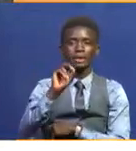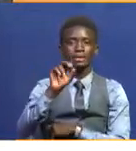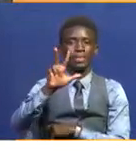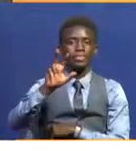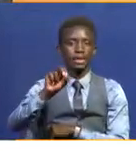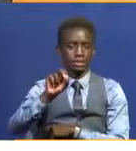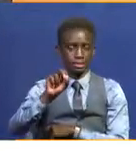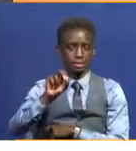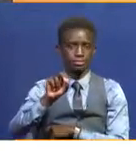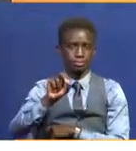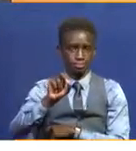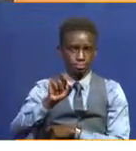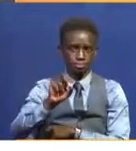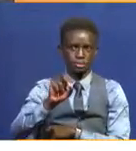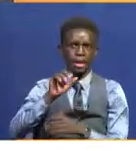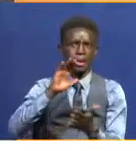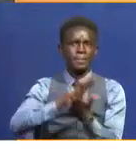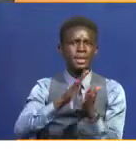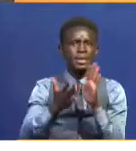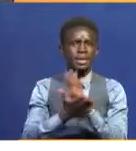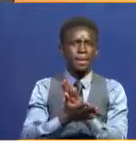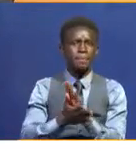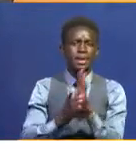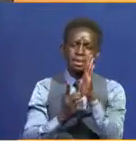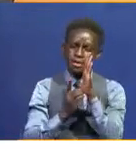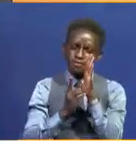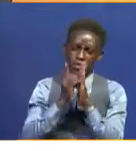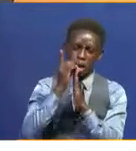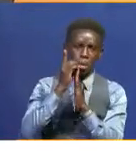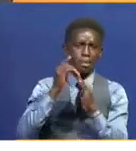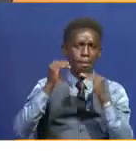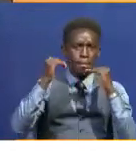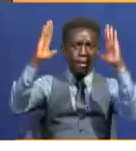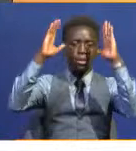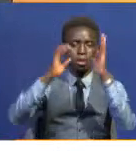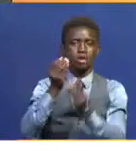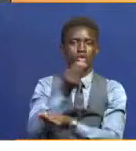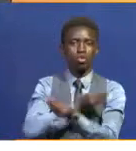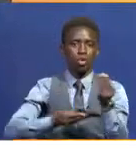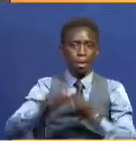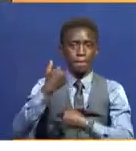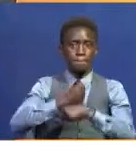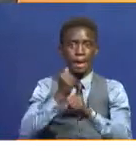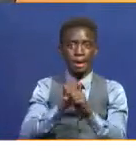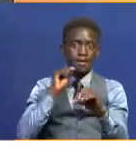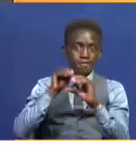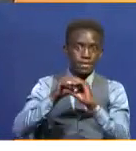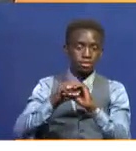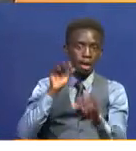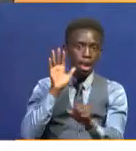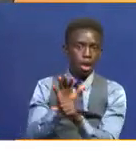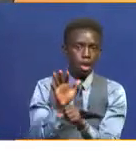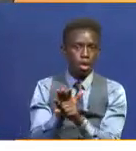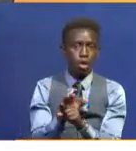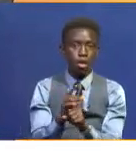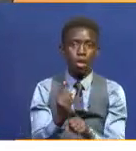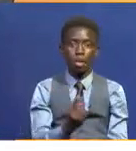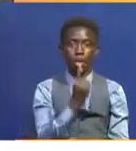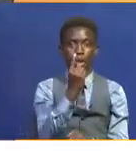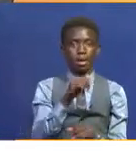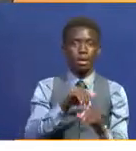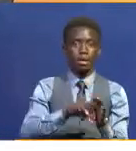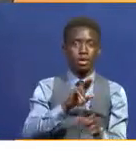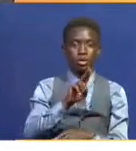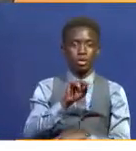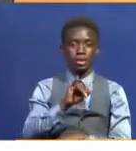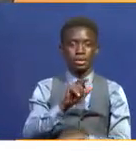being a much more developed economy. Mm-hmm. And that has brought a lot of investments, not only within the unit trust